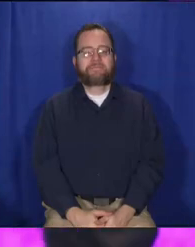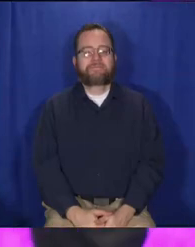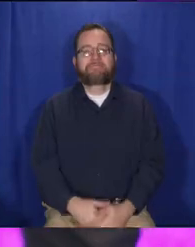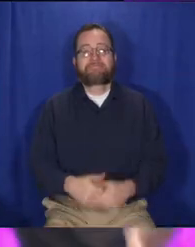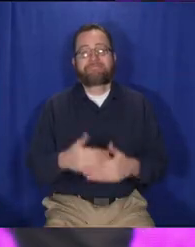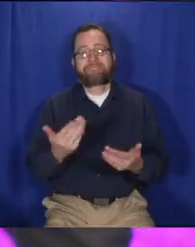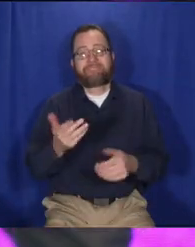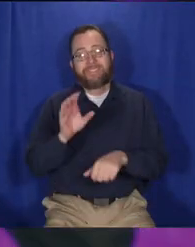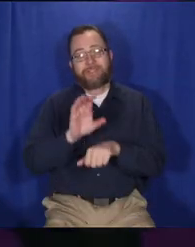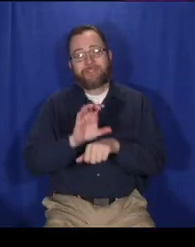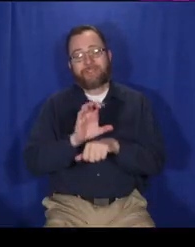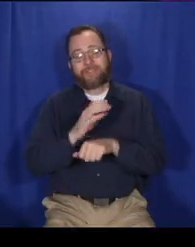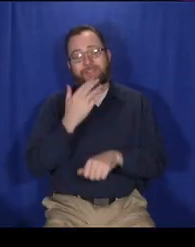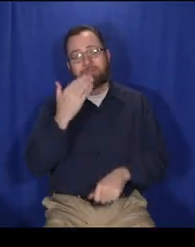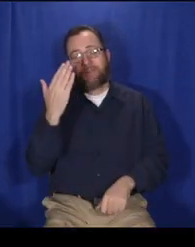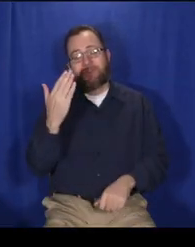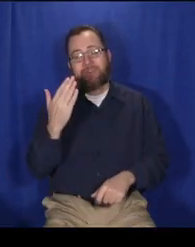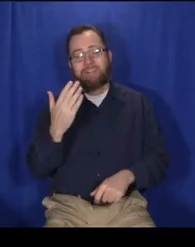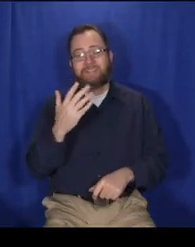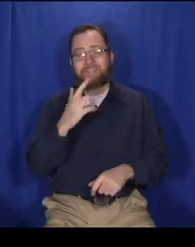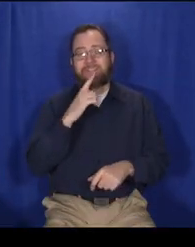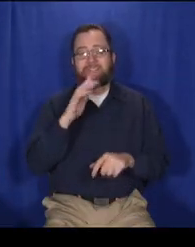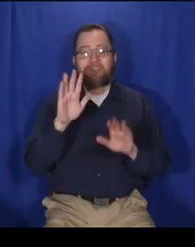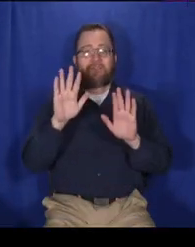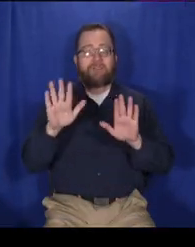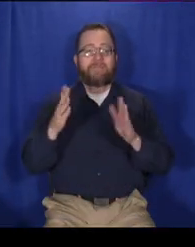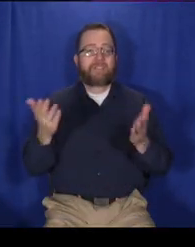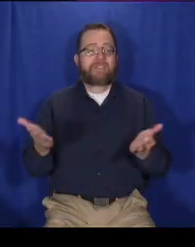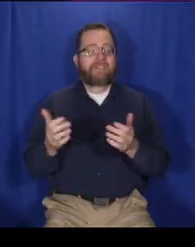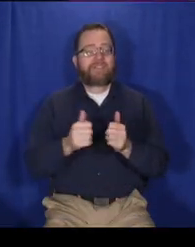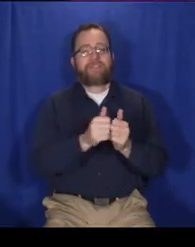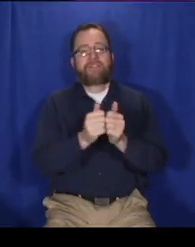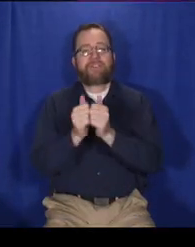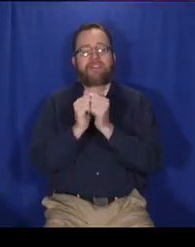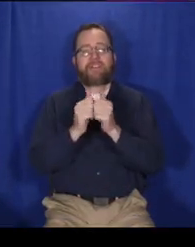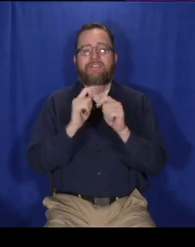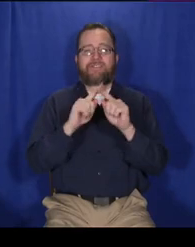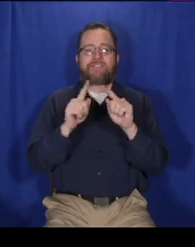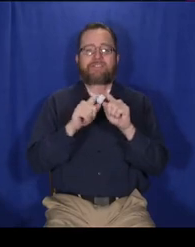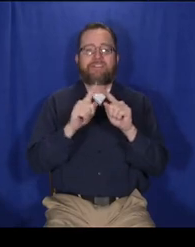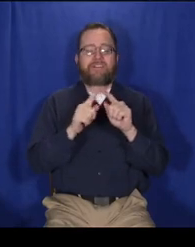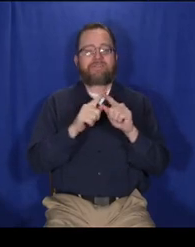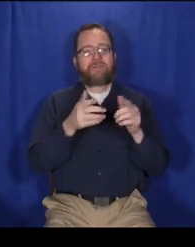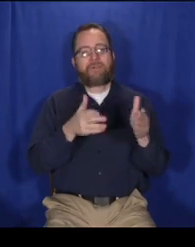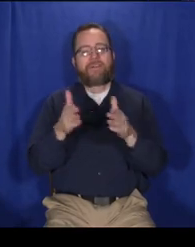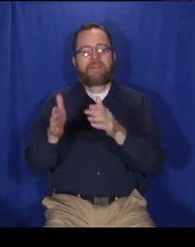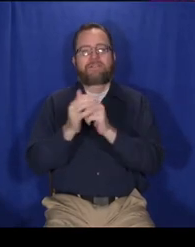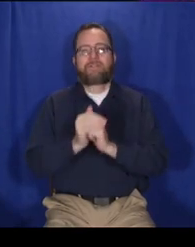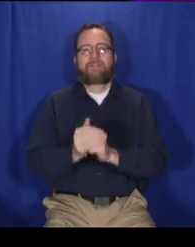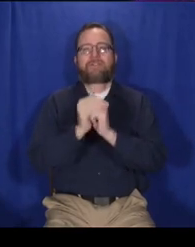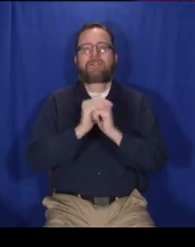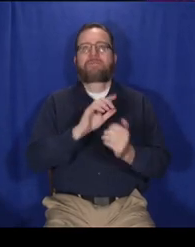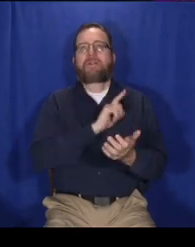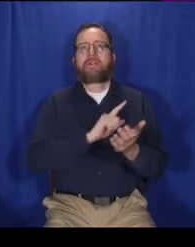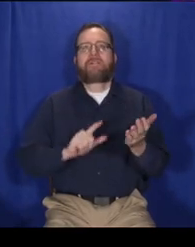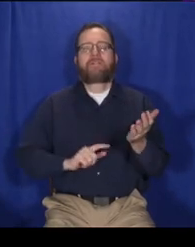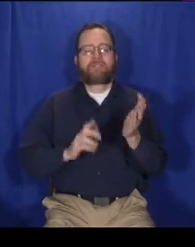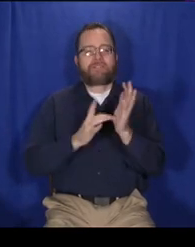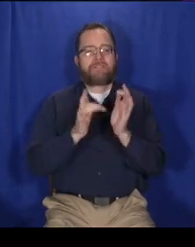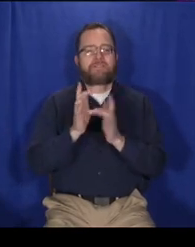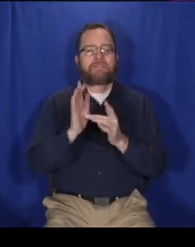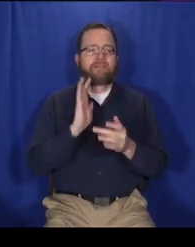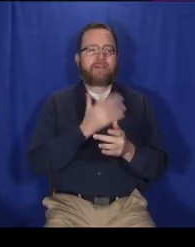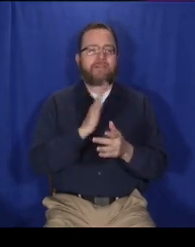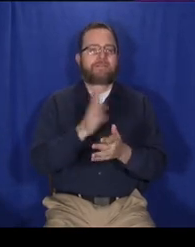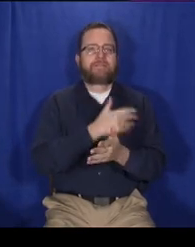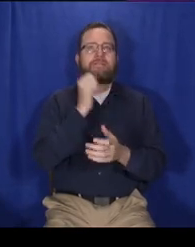Well, church, good morning. So good to be gathered together in various ways to worship the Lord Jesus through song. Today,